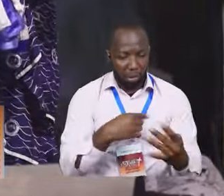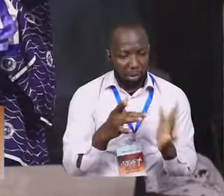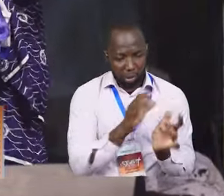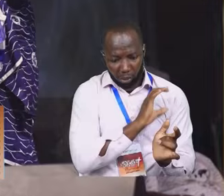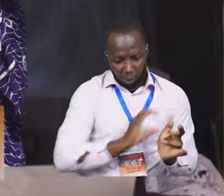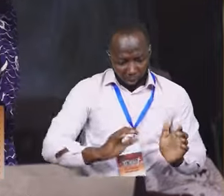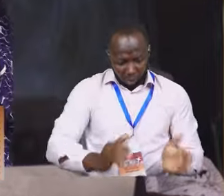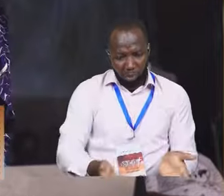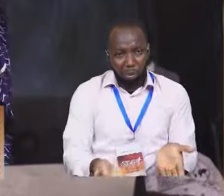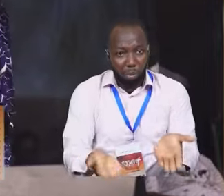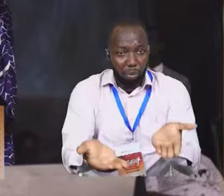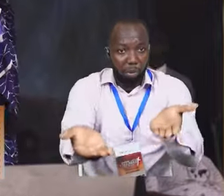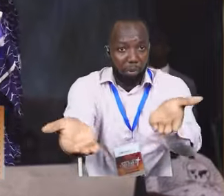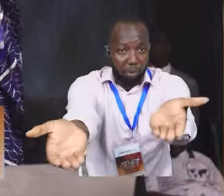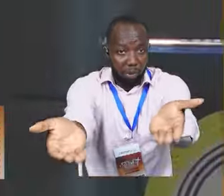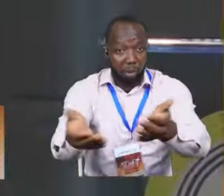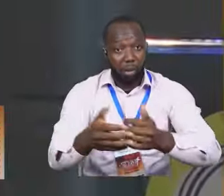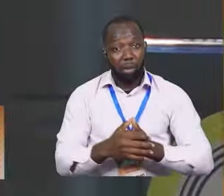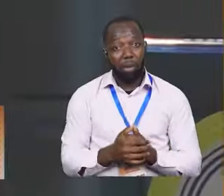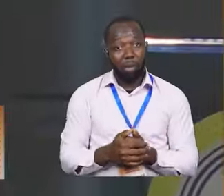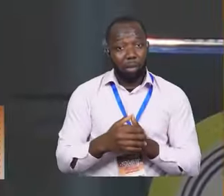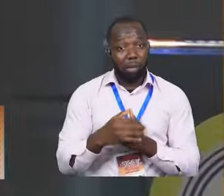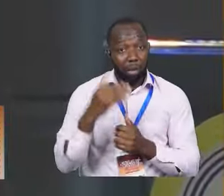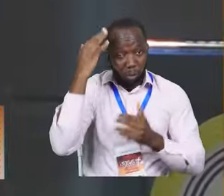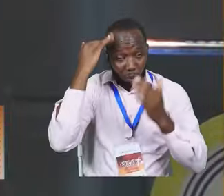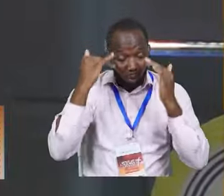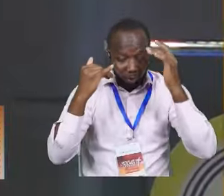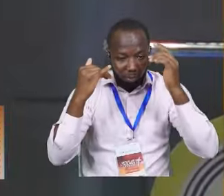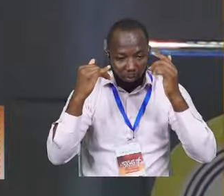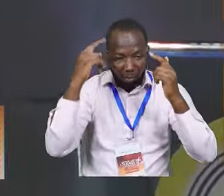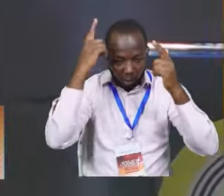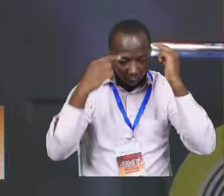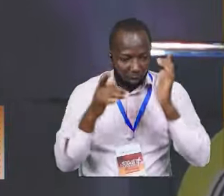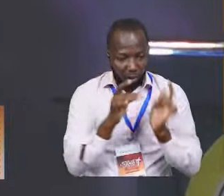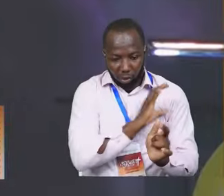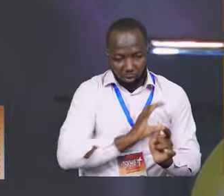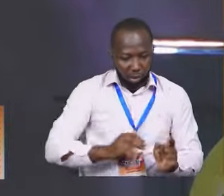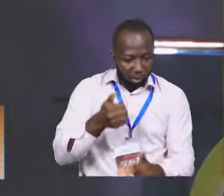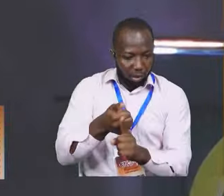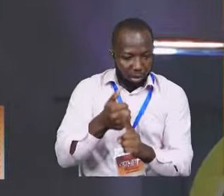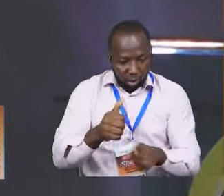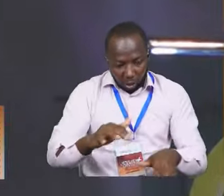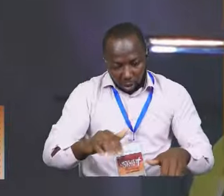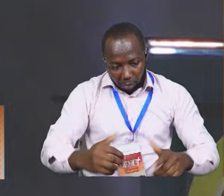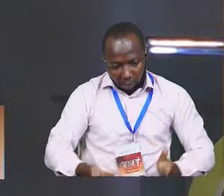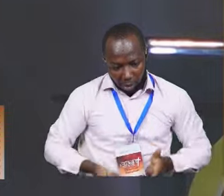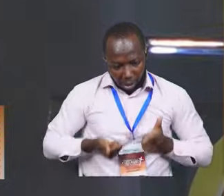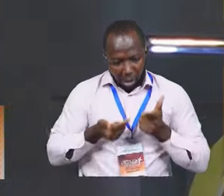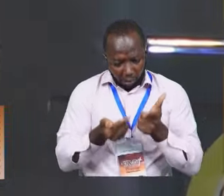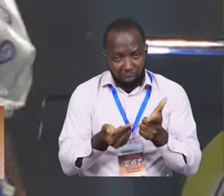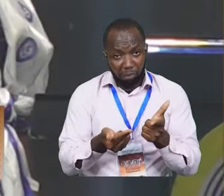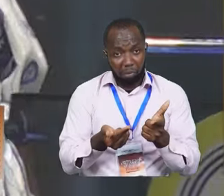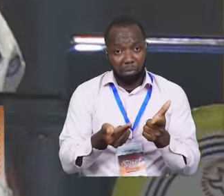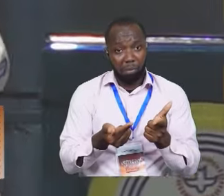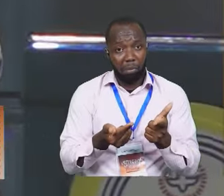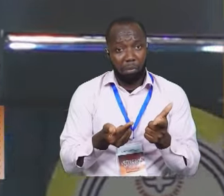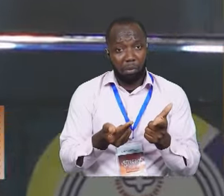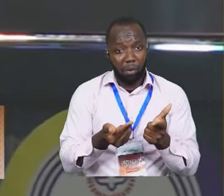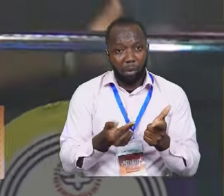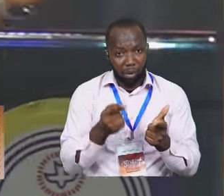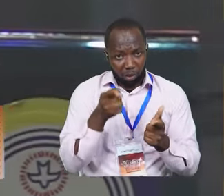we commend you to Jesus. He is life. He is the Lord